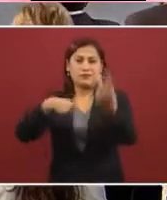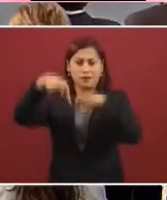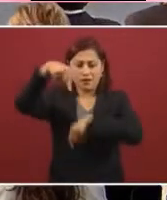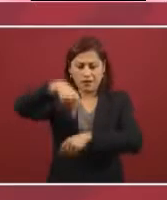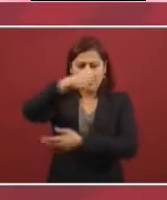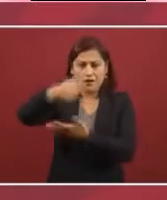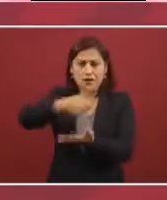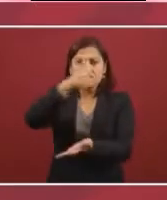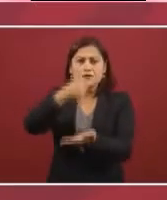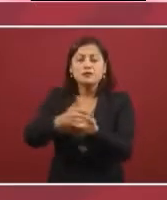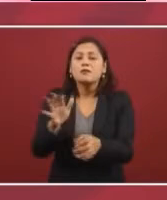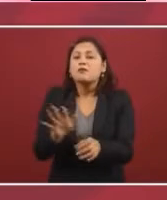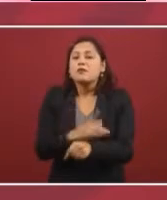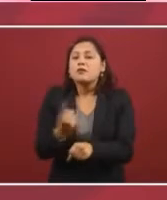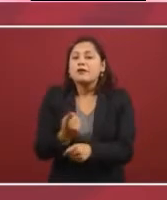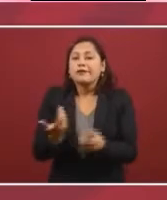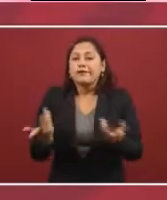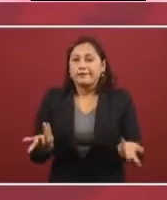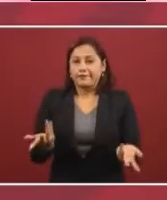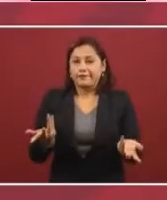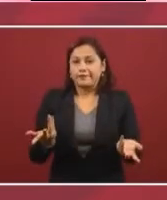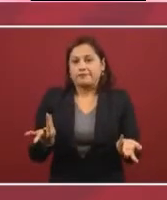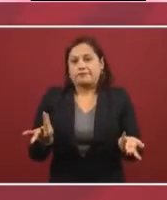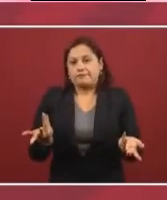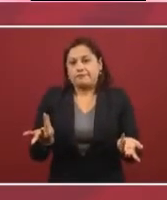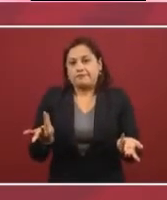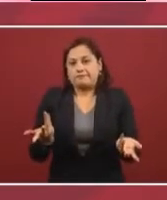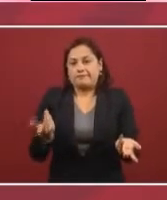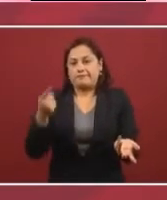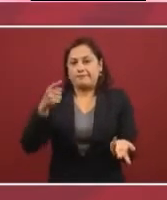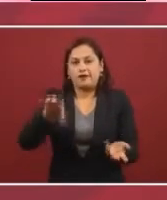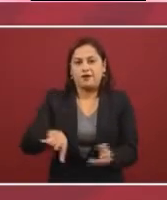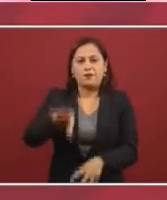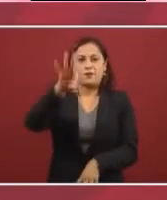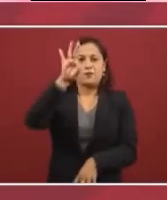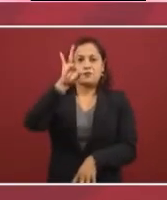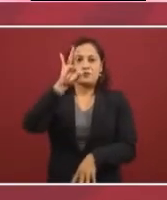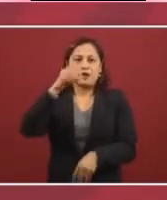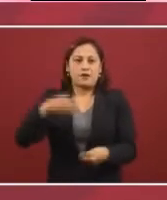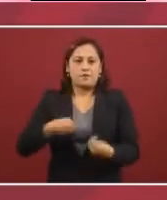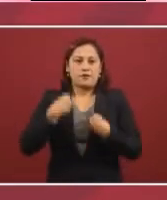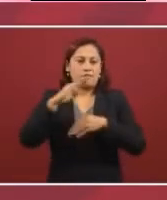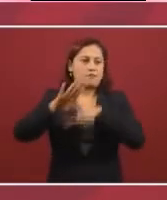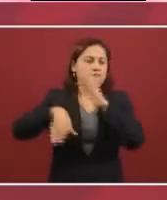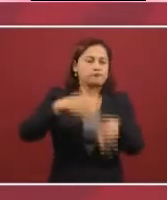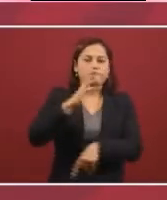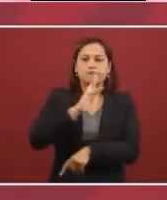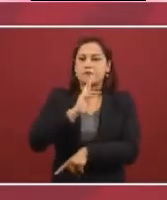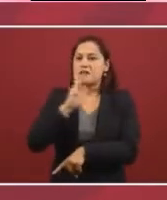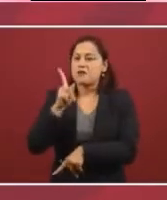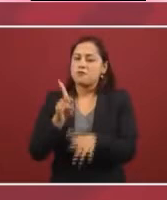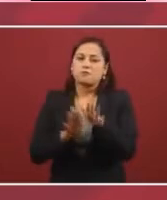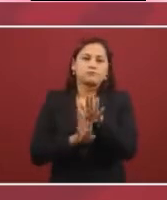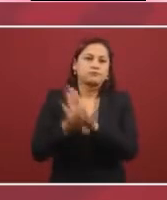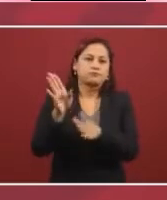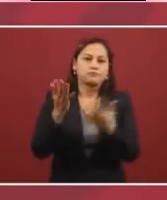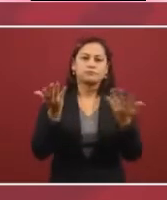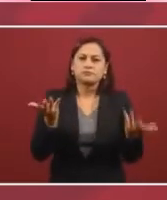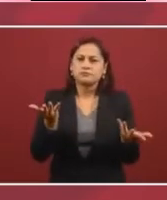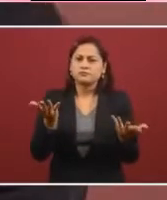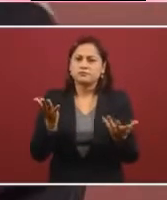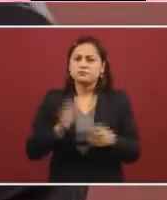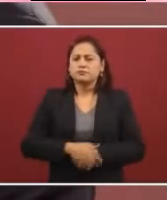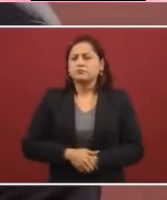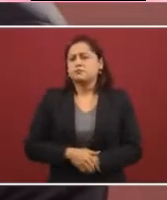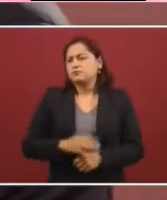And why did we come to this state? So that we can progress and go get